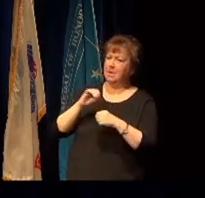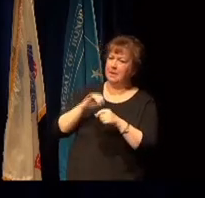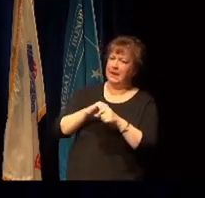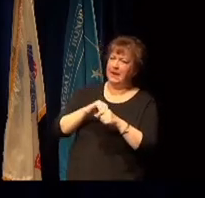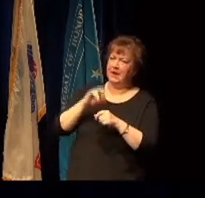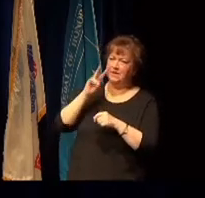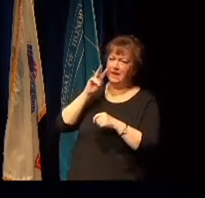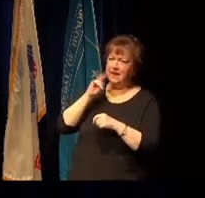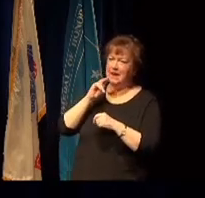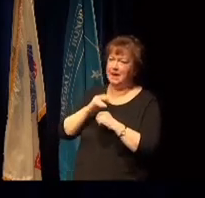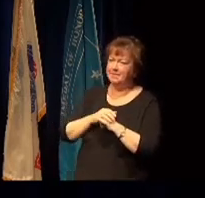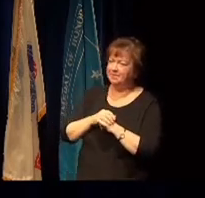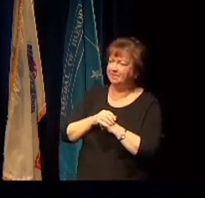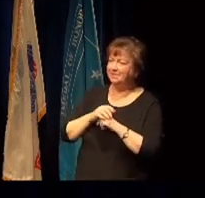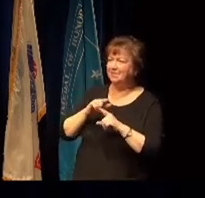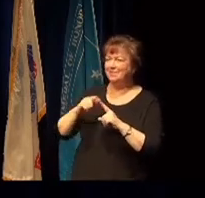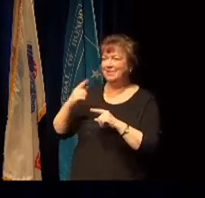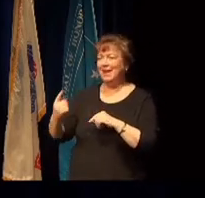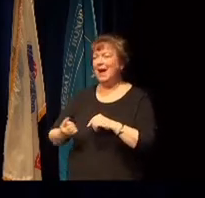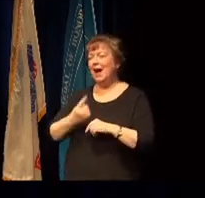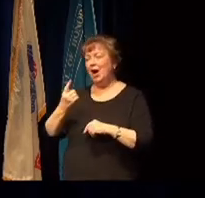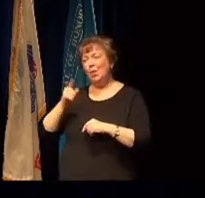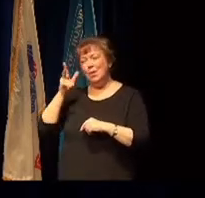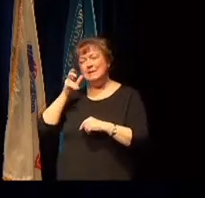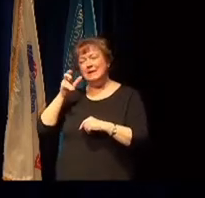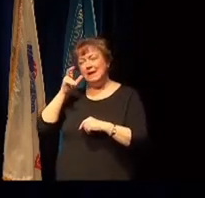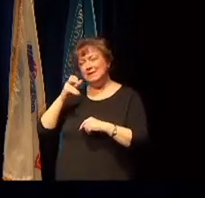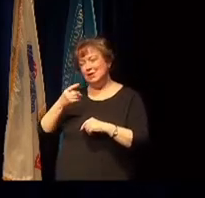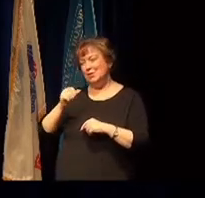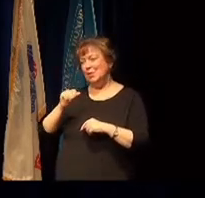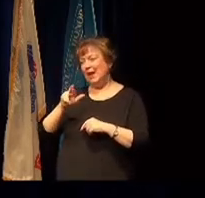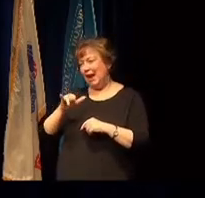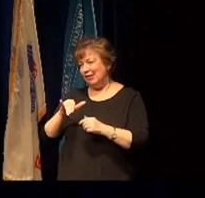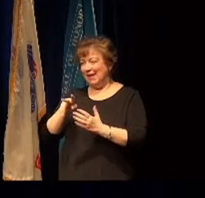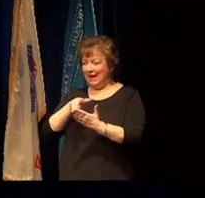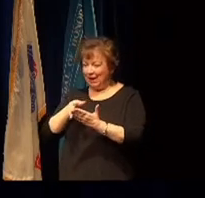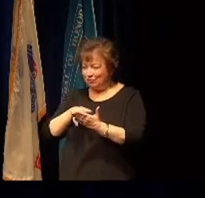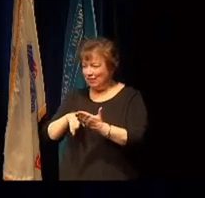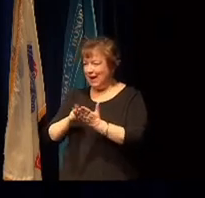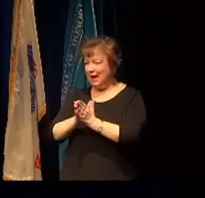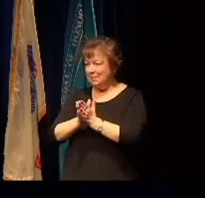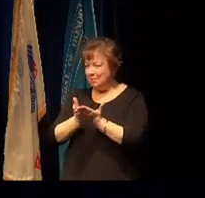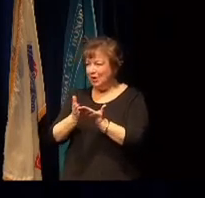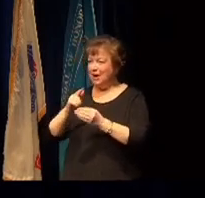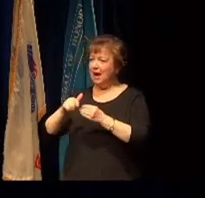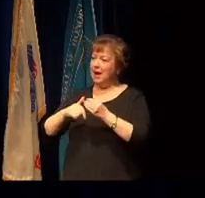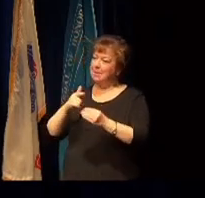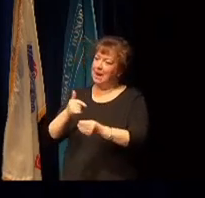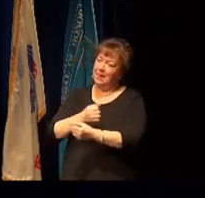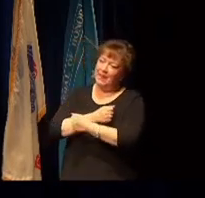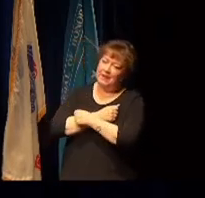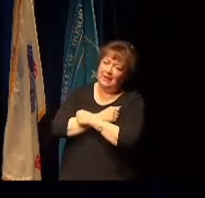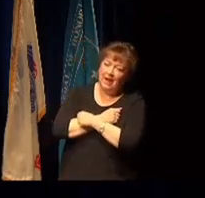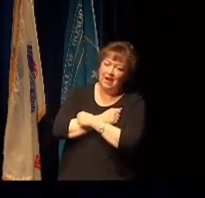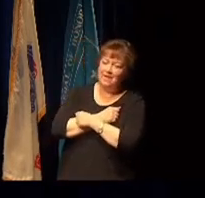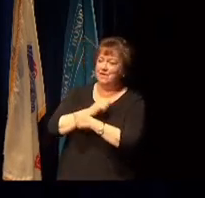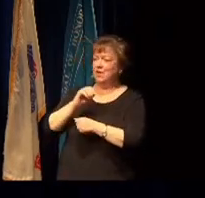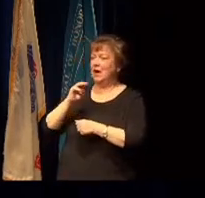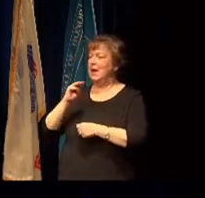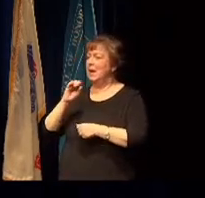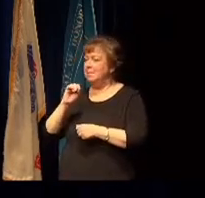I'd always listened to Gary and read in his book about his love for the Montagnards and his love